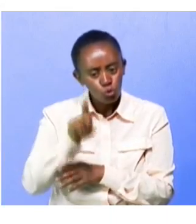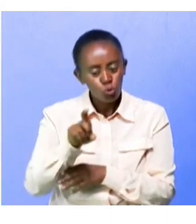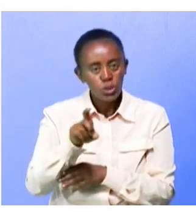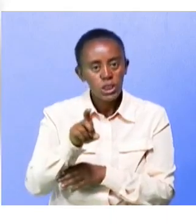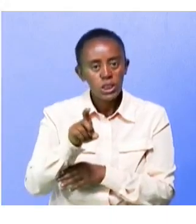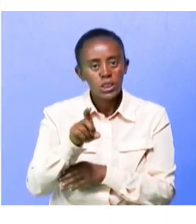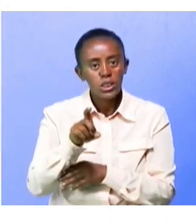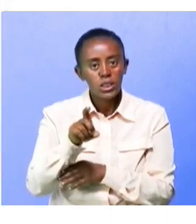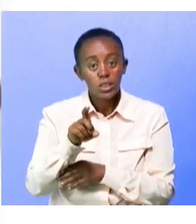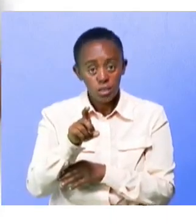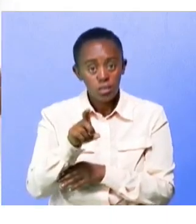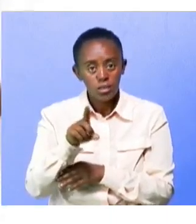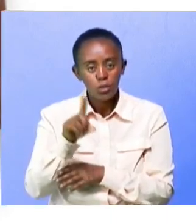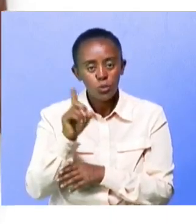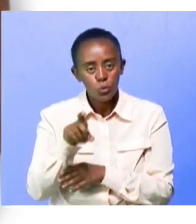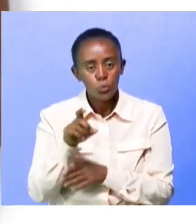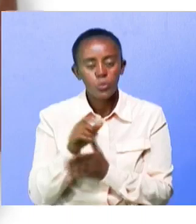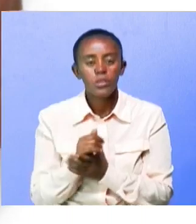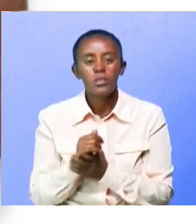the